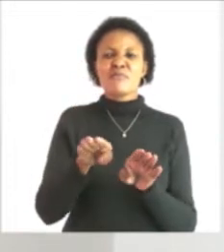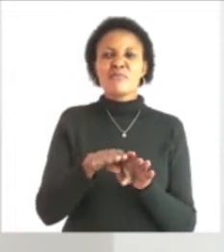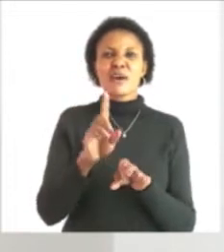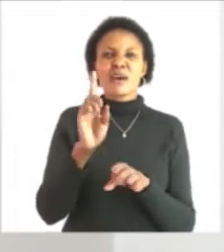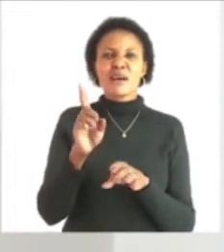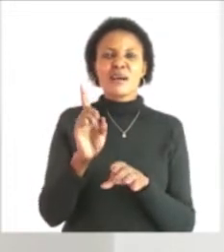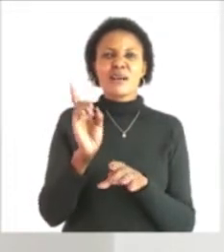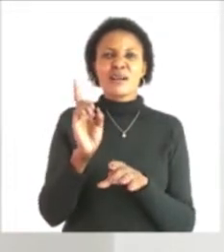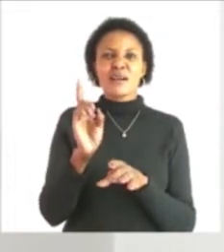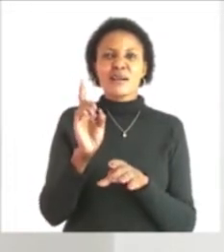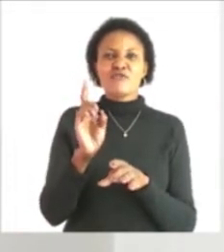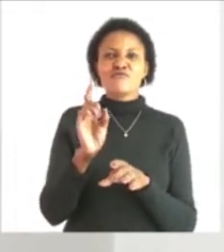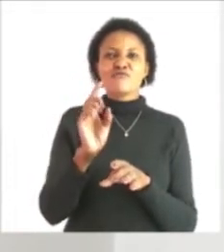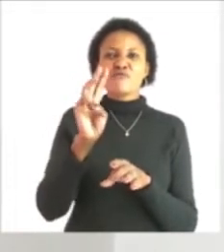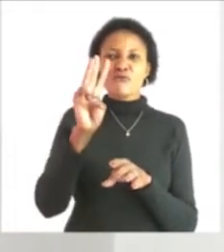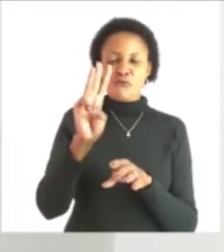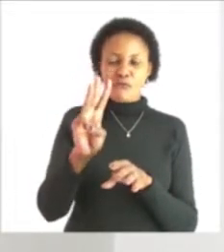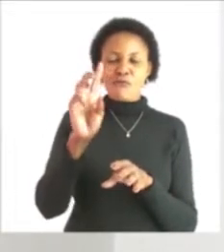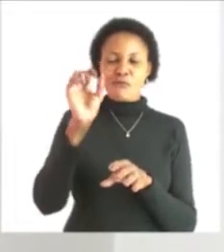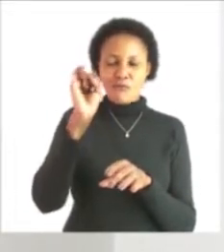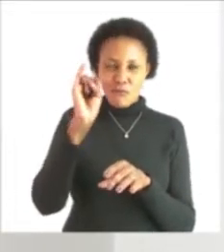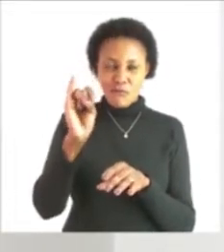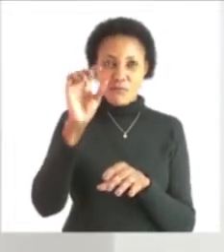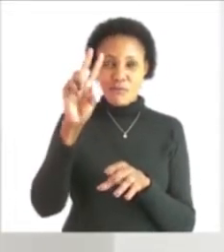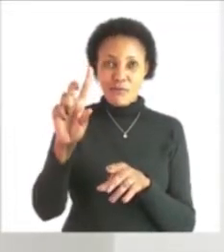We will sit.